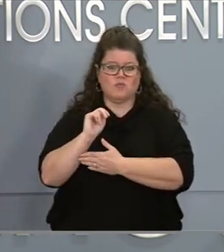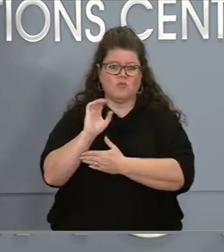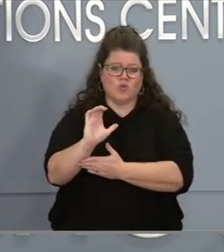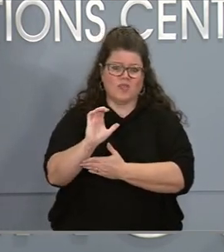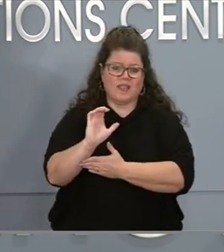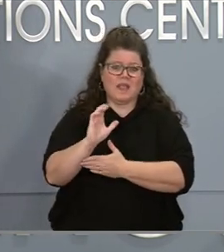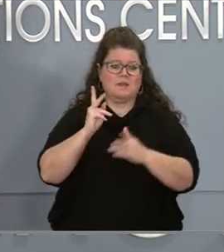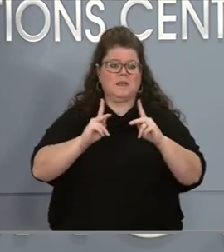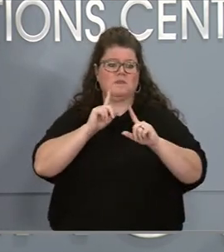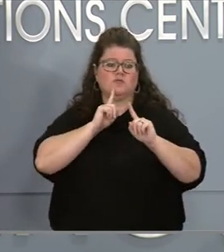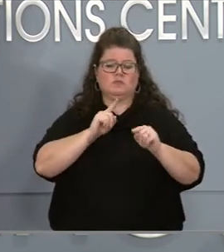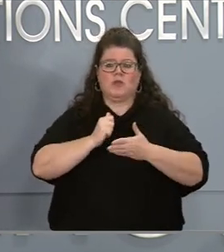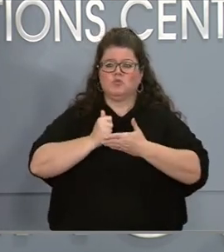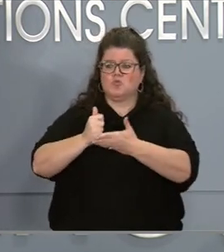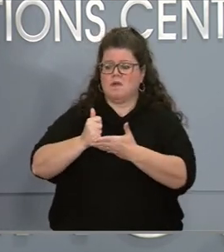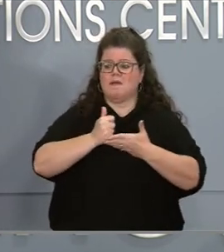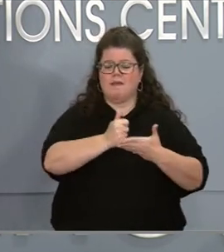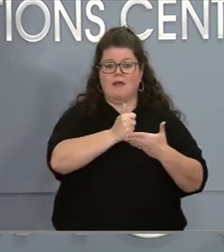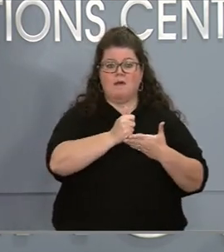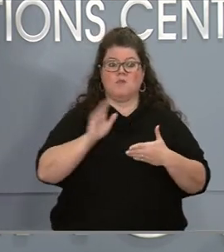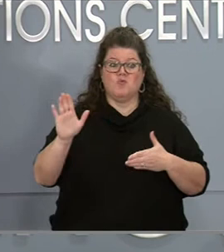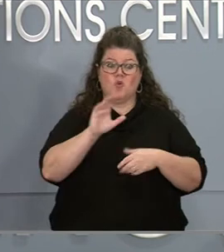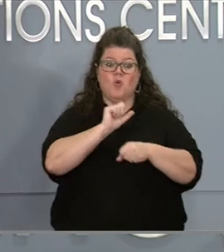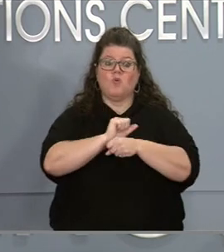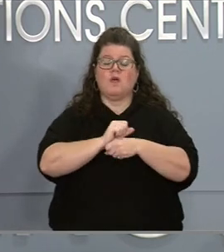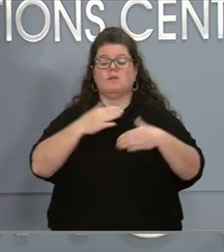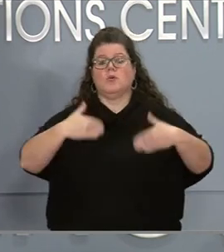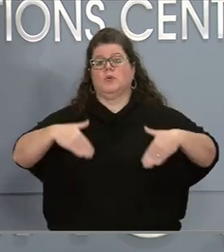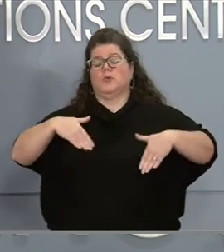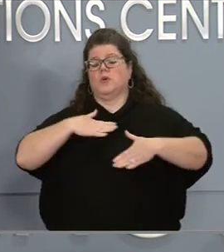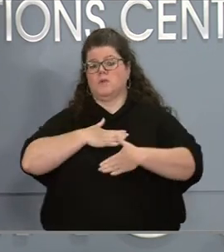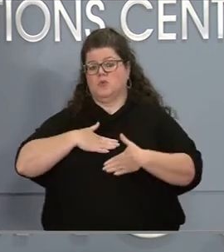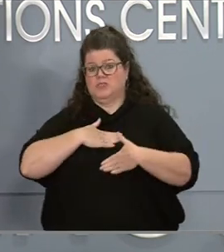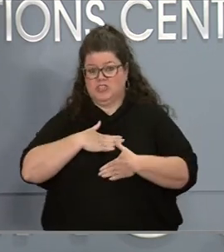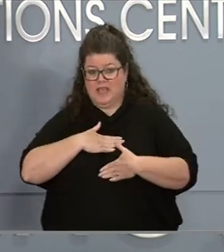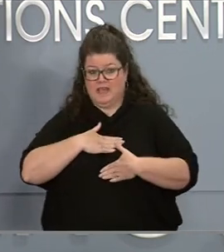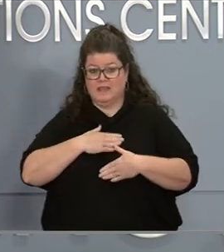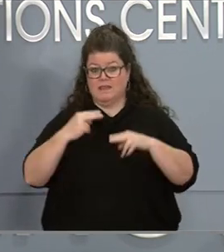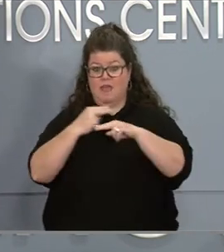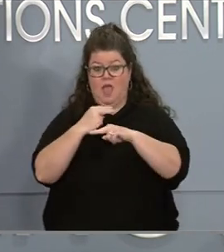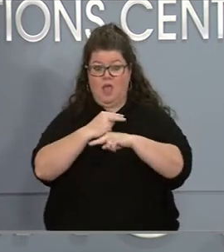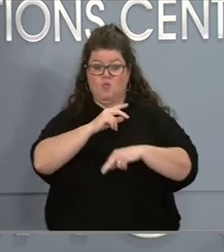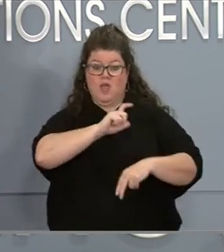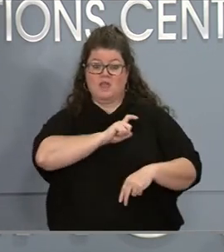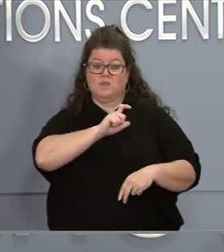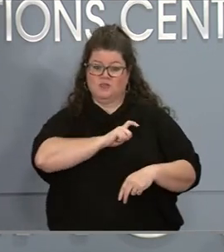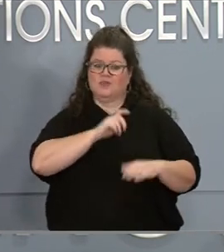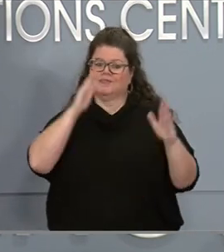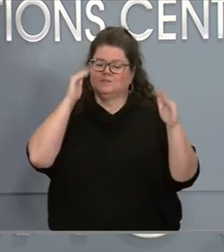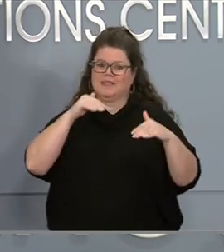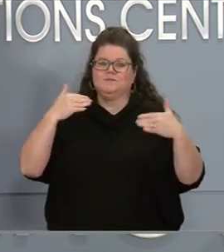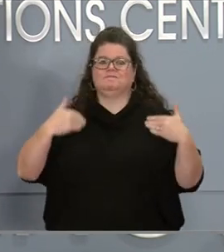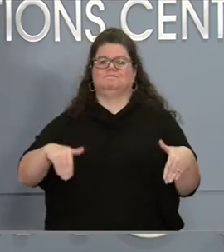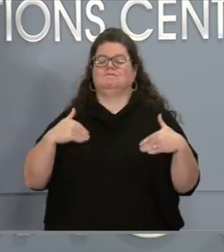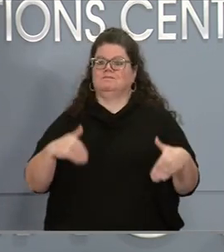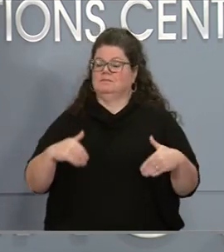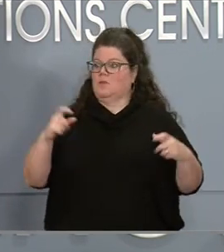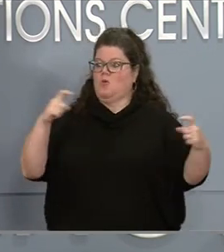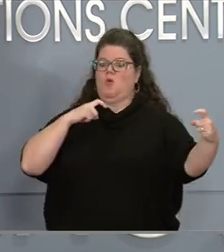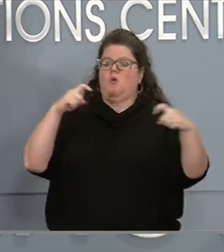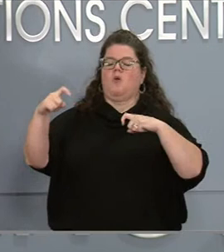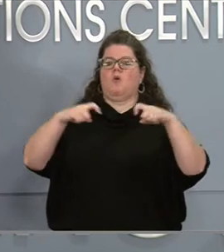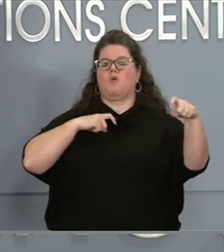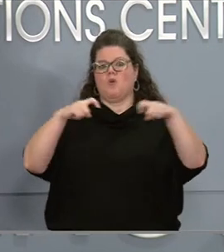responding to help those in need. Your work is appreciated. The State Highway Patrol has, as expected, experienced an increase in call